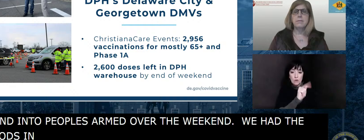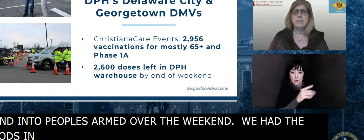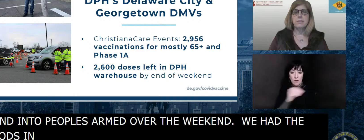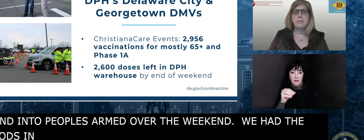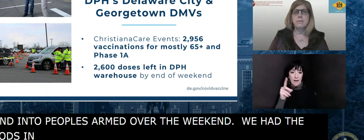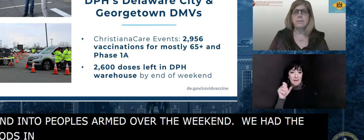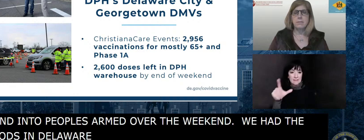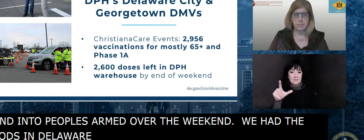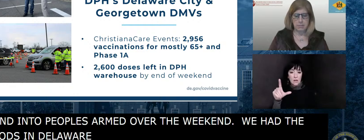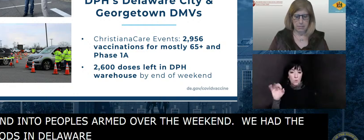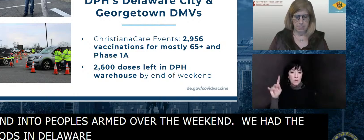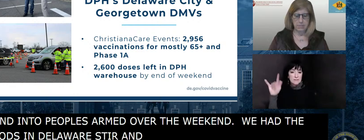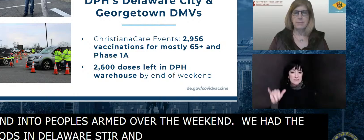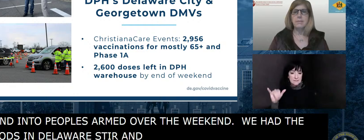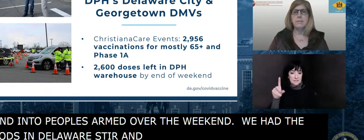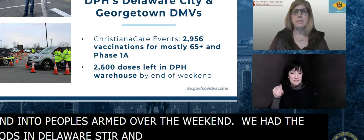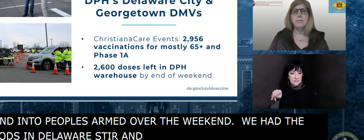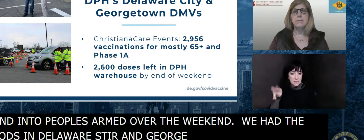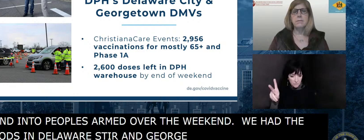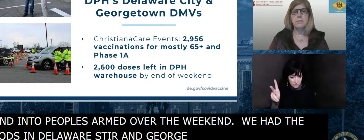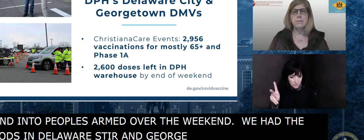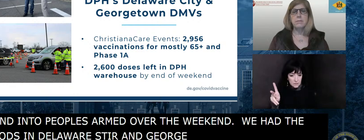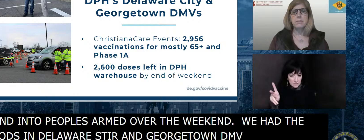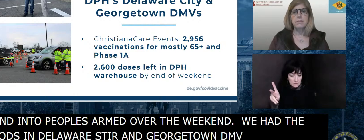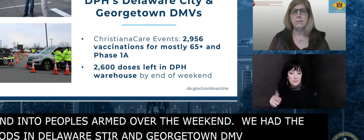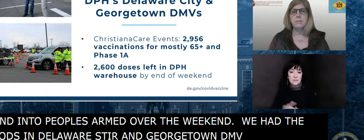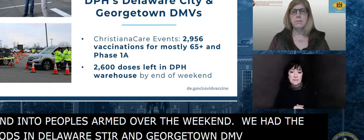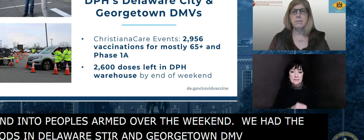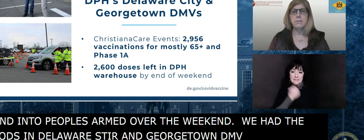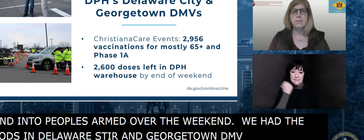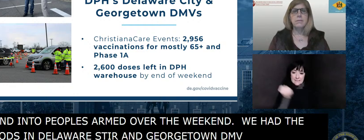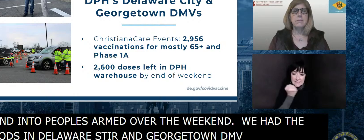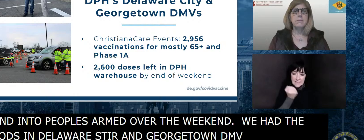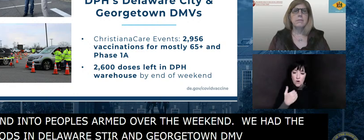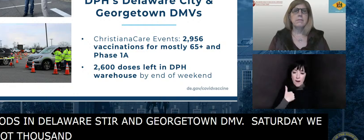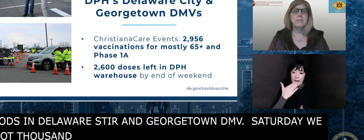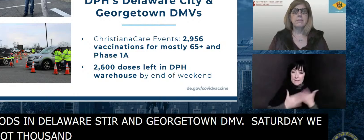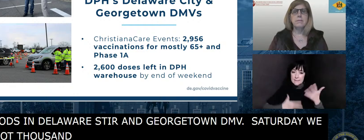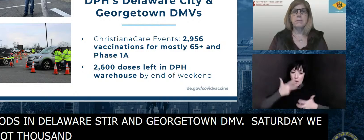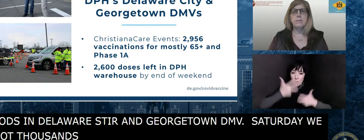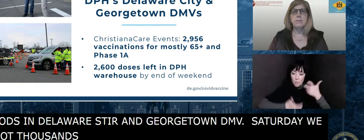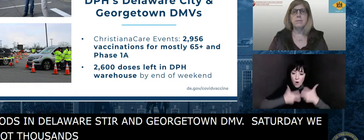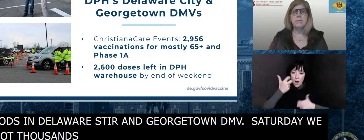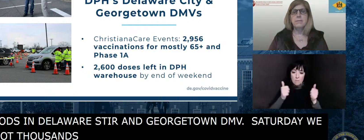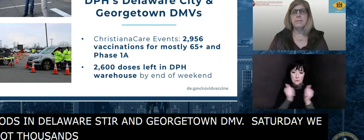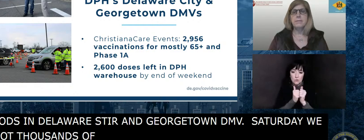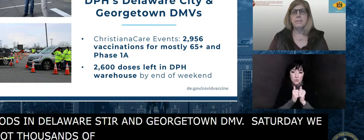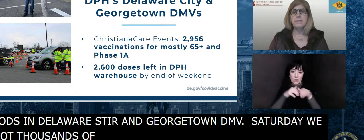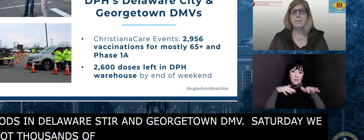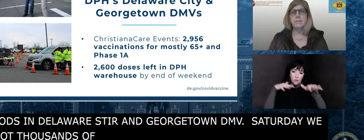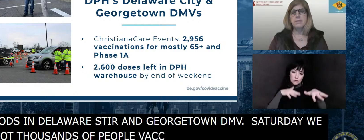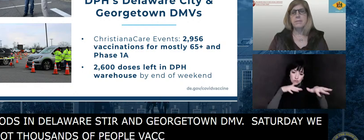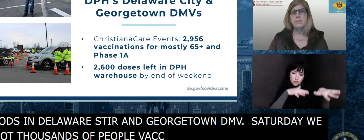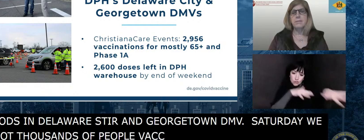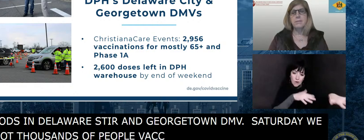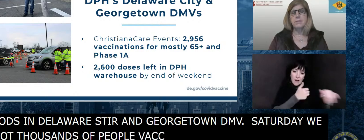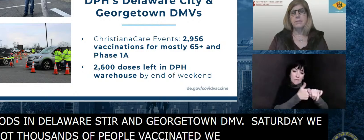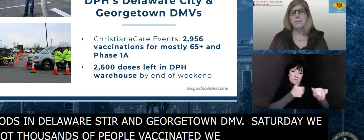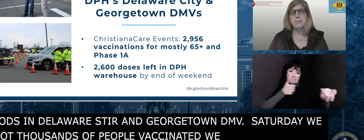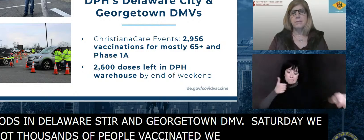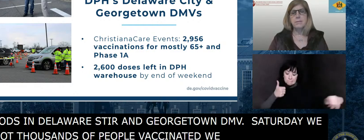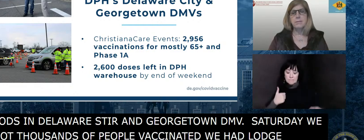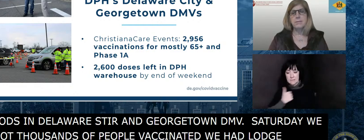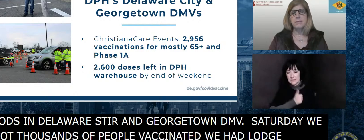really that good. We got thousands of people vaccinated. We had logistical issues and traffic backups, and